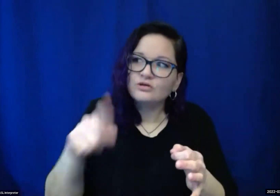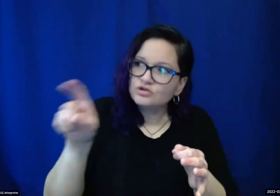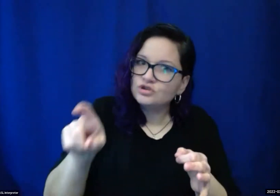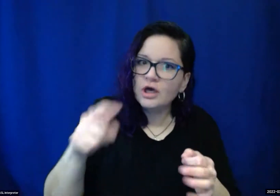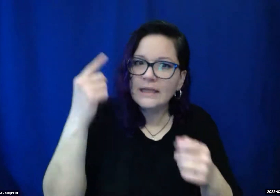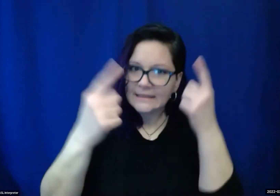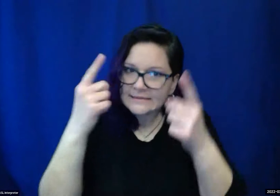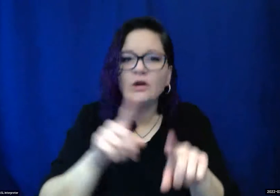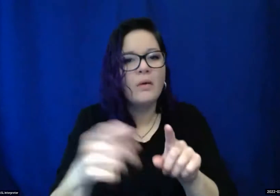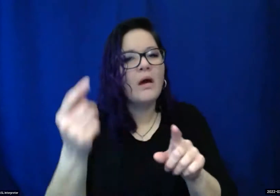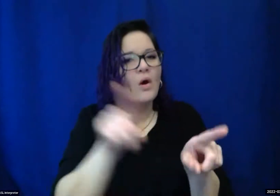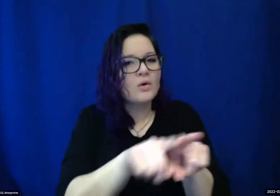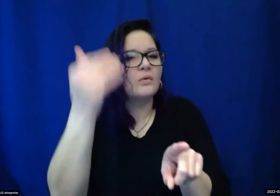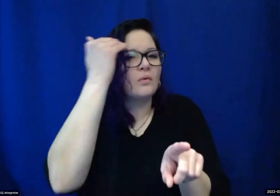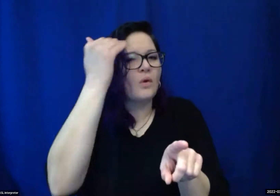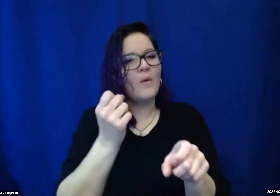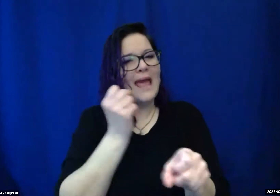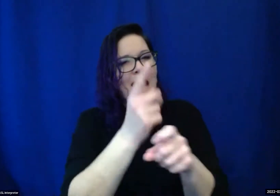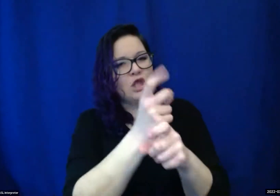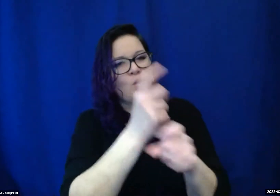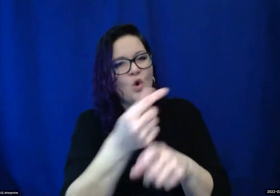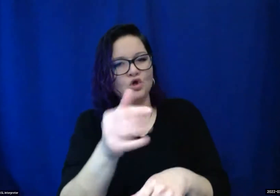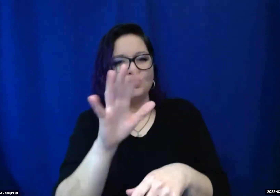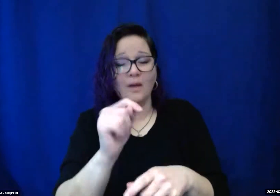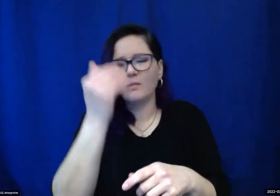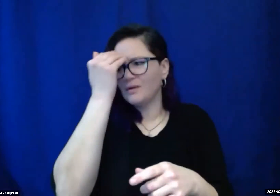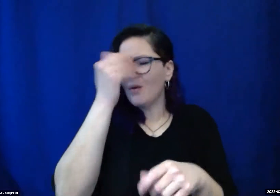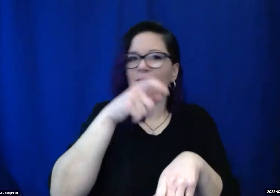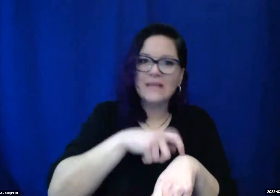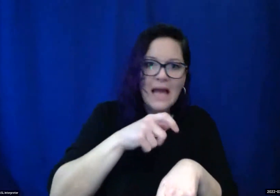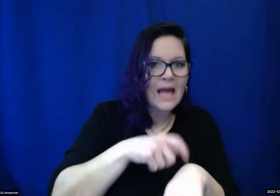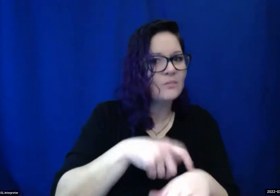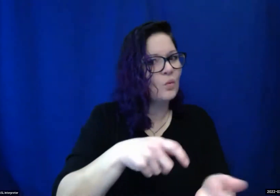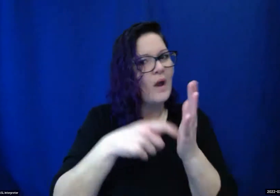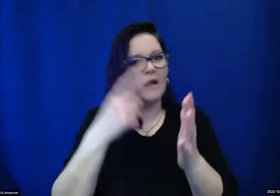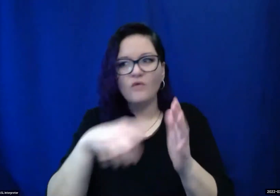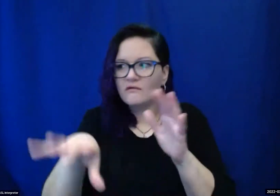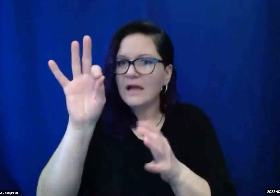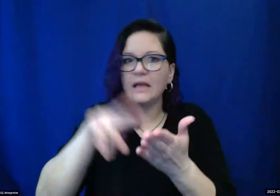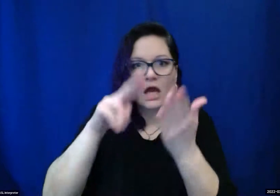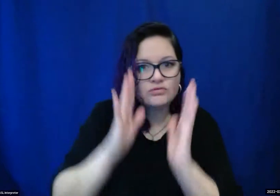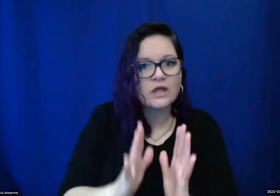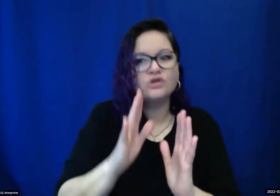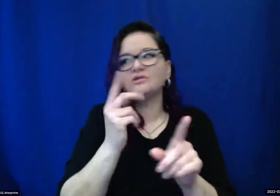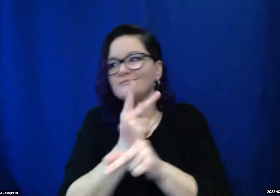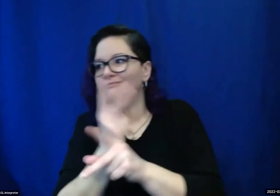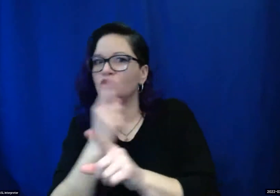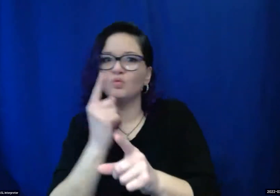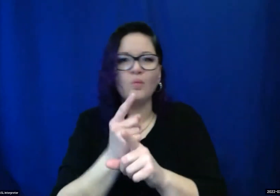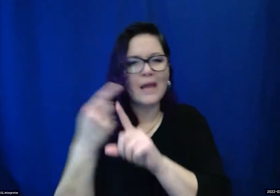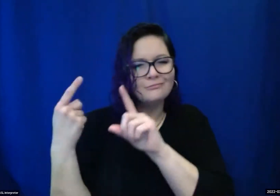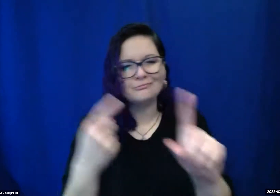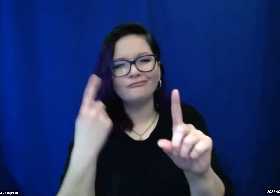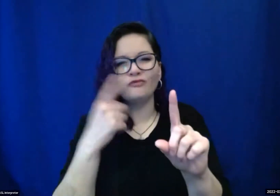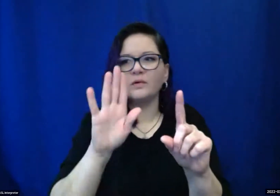and it can take some time to find contractors and decide on the right direction for your improvements that you're seeking to